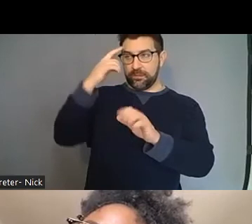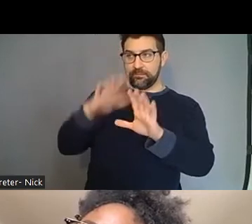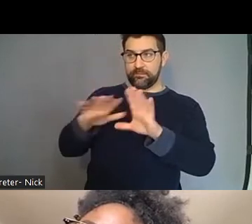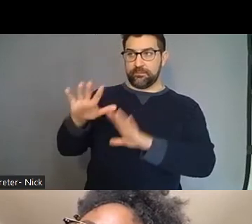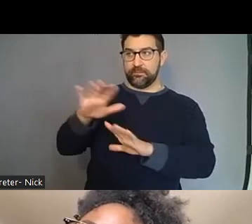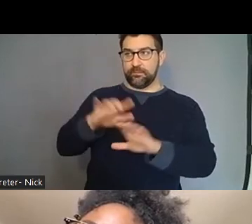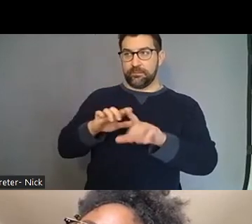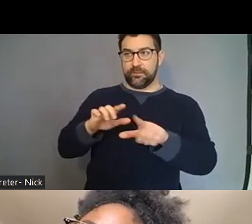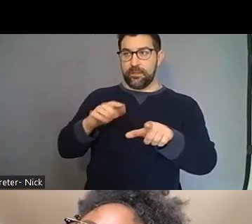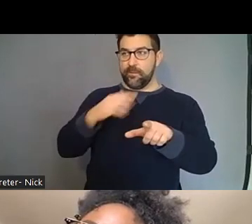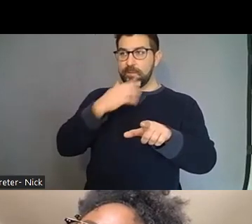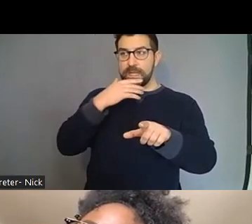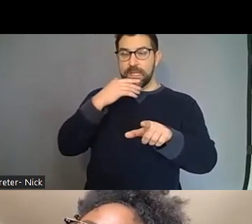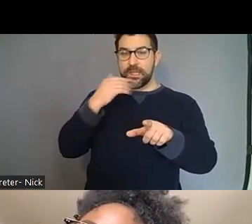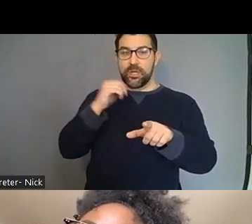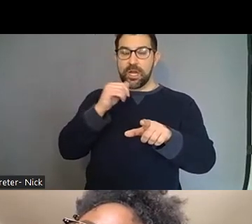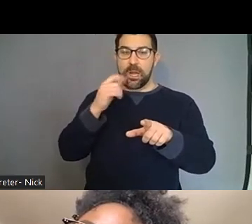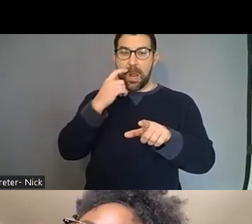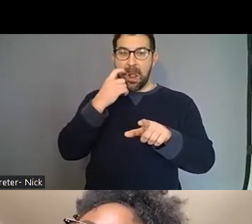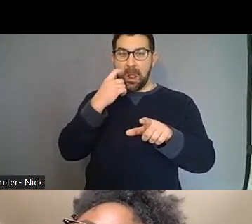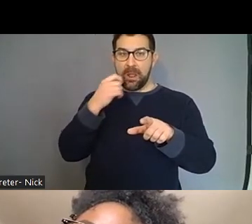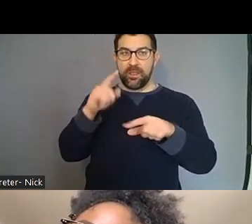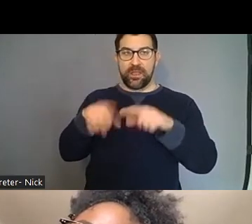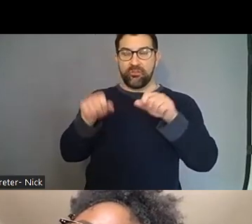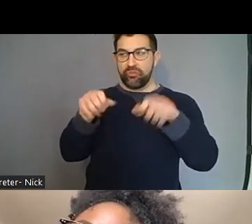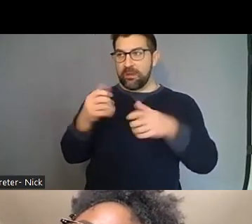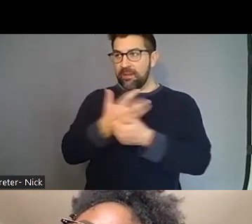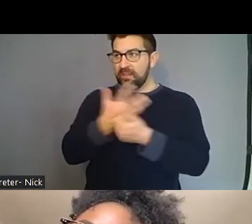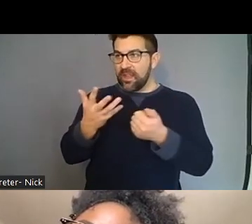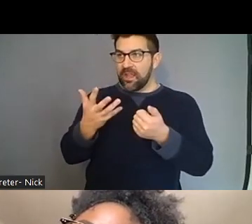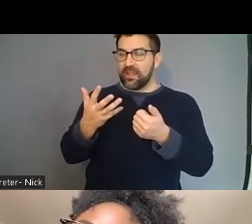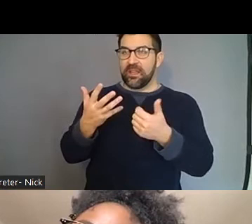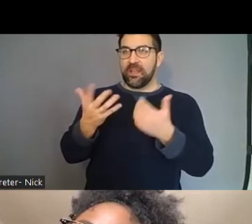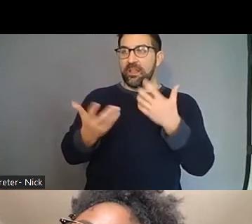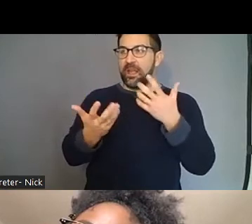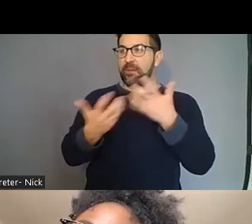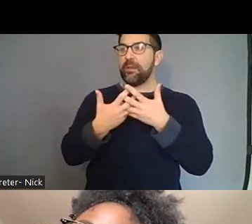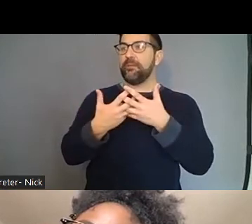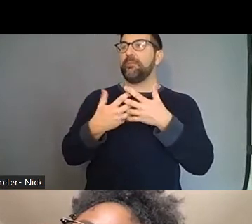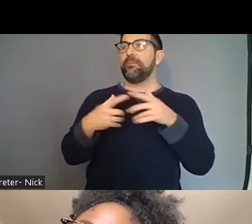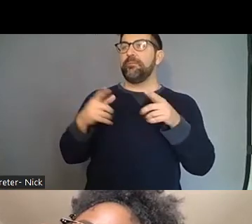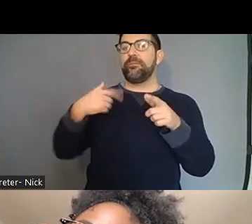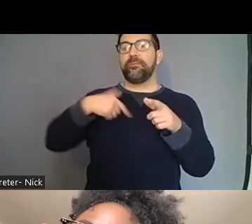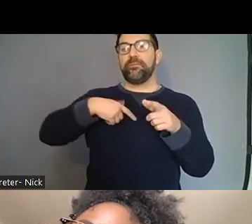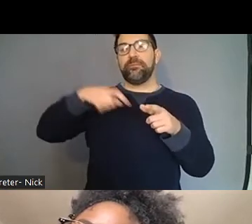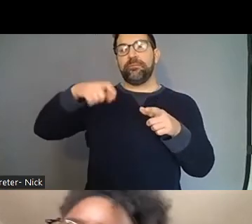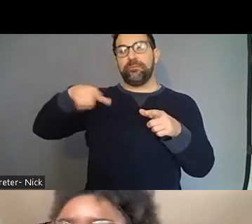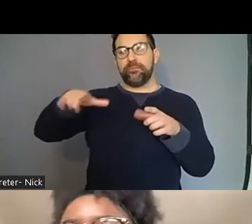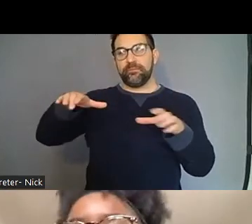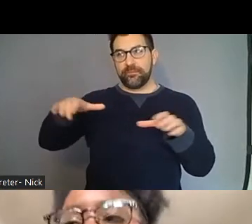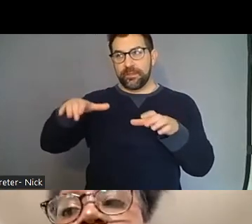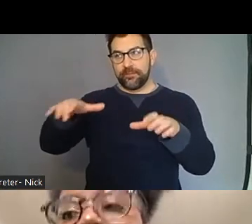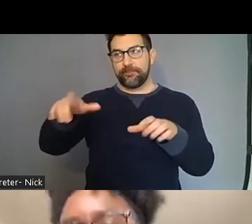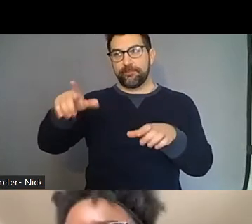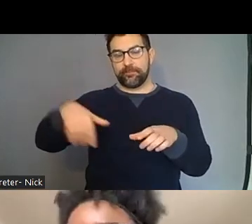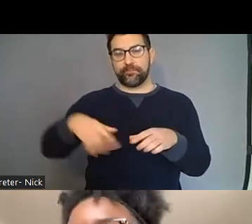they don't, that they're not just able to drop everything and accommodate for us, but we do need this action.